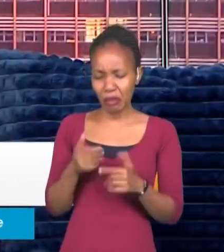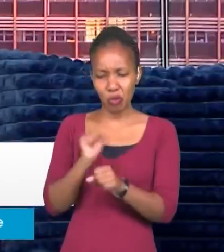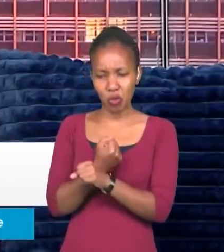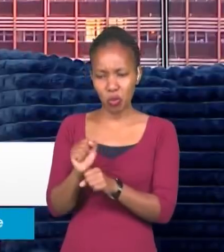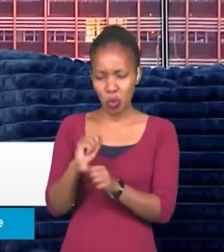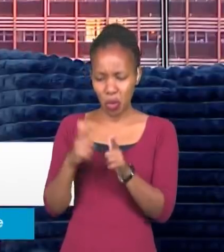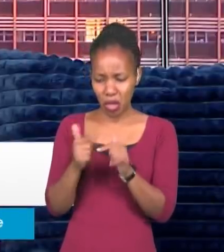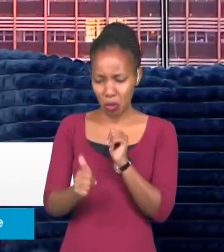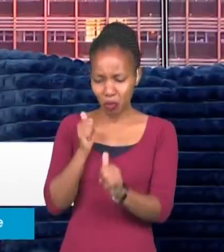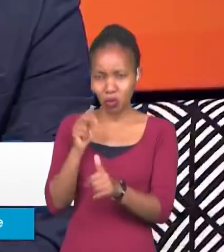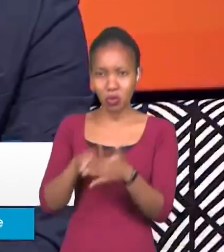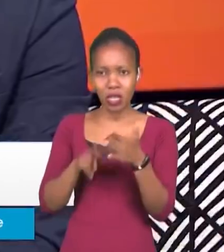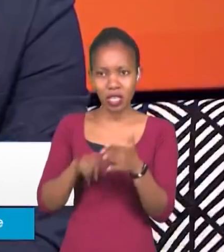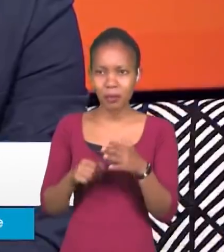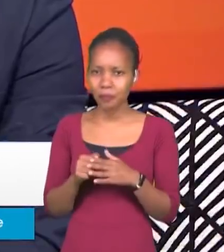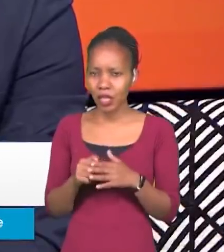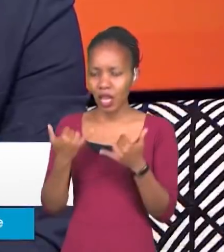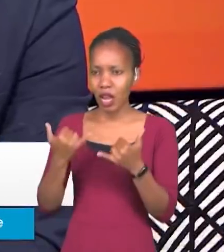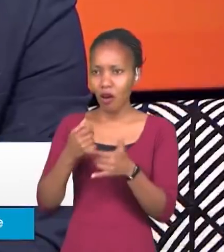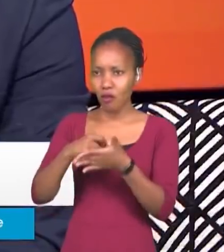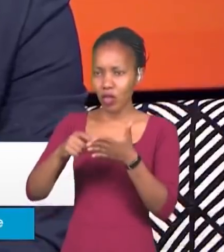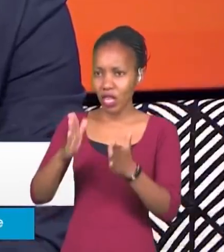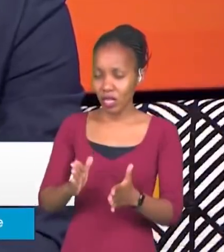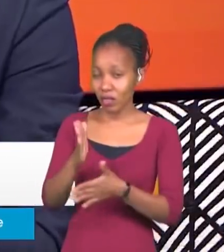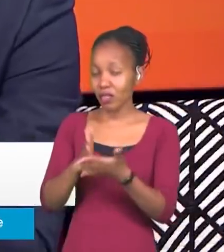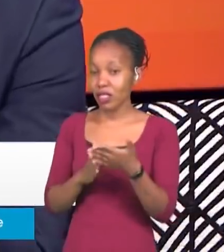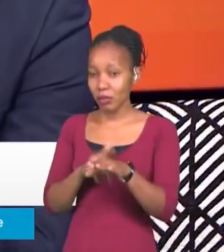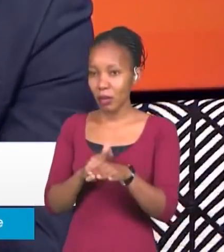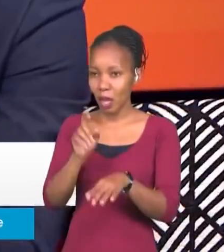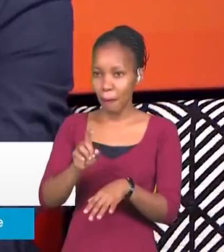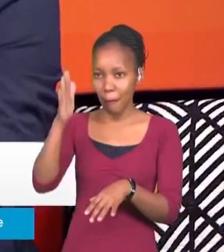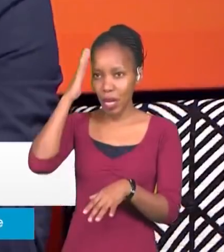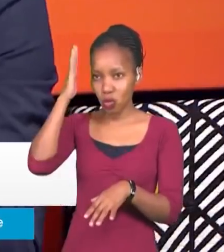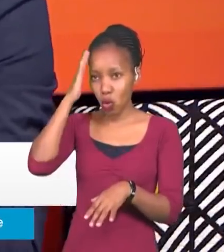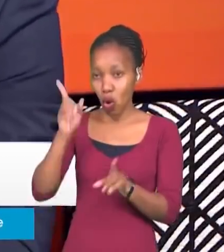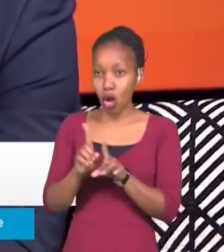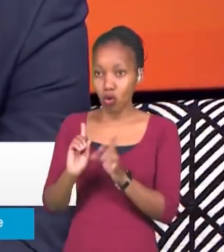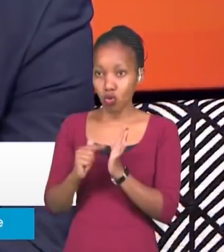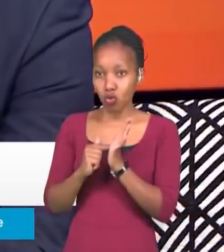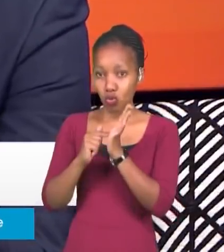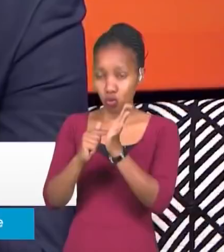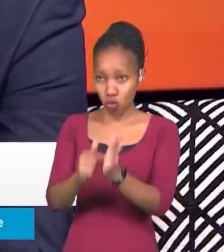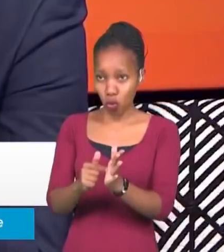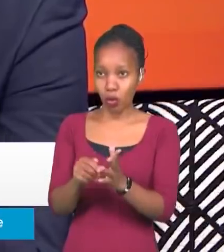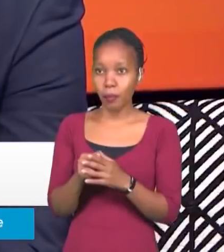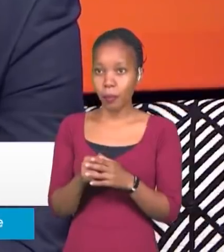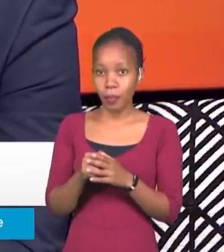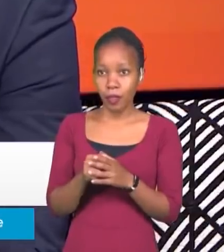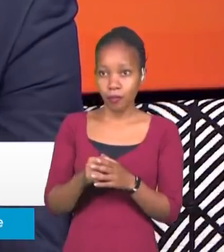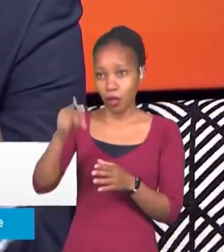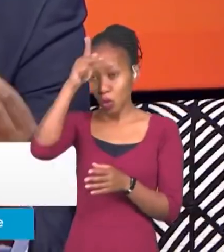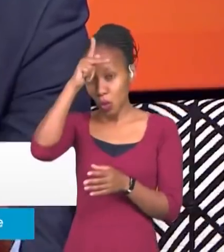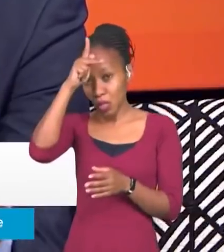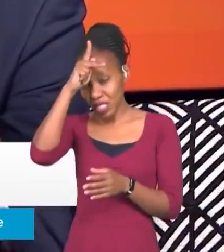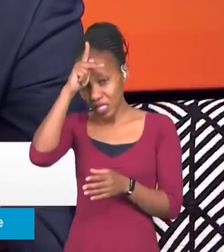So for the authors out there, you know, sometimes you have to know, you have to show, you have to flex your muscles, how knowledgeable you are,